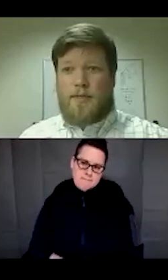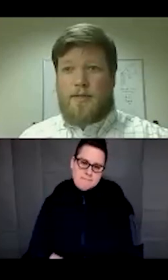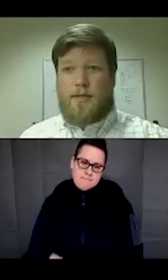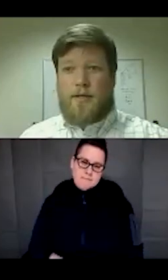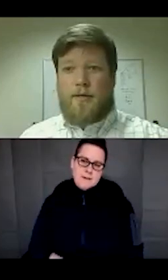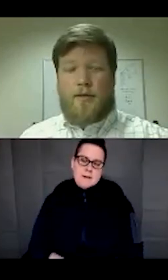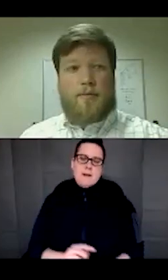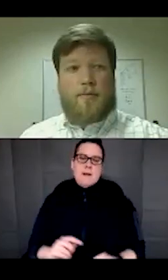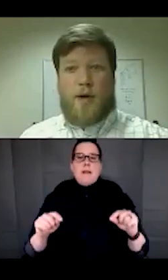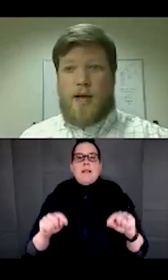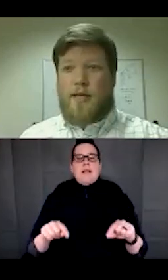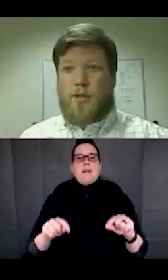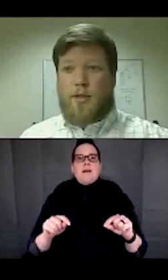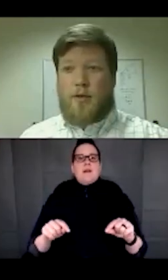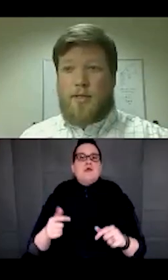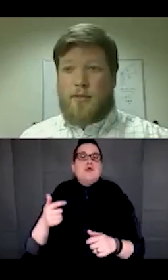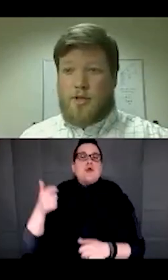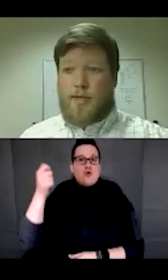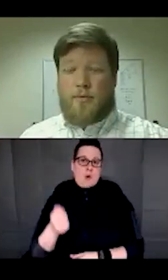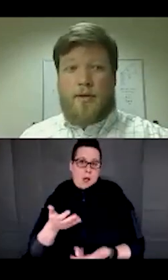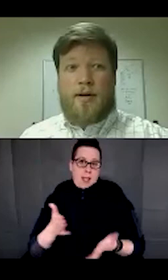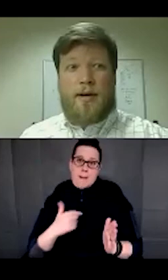This is the grant that will allow me to